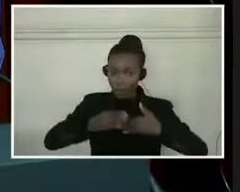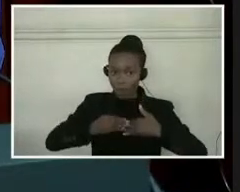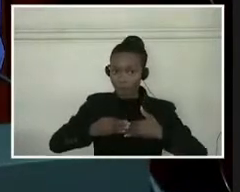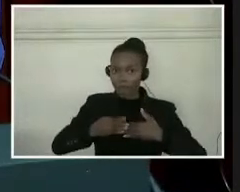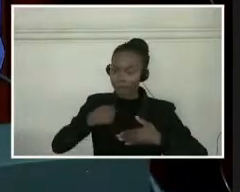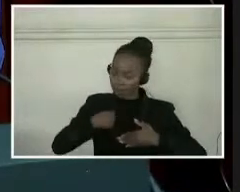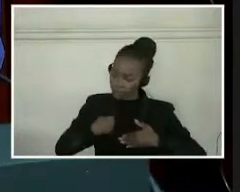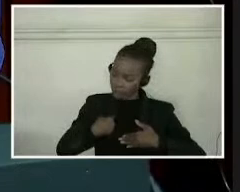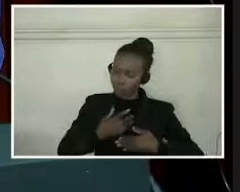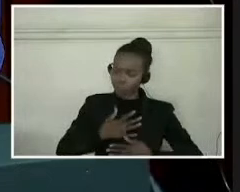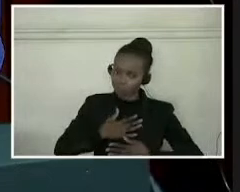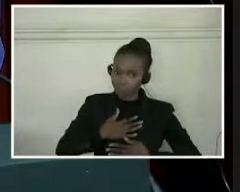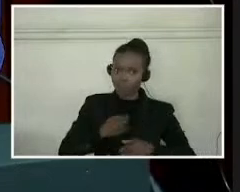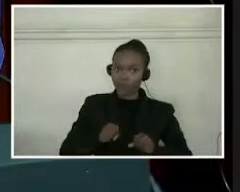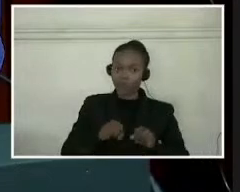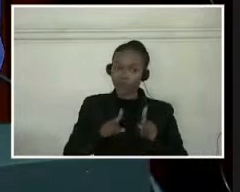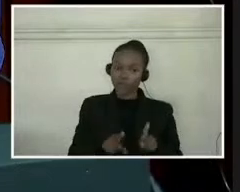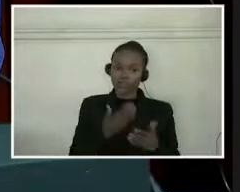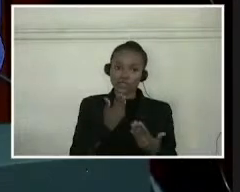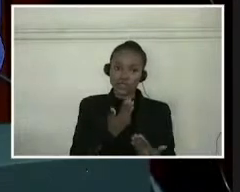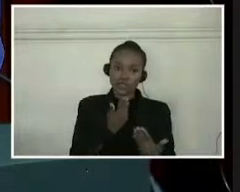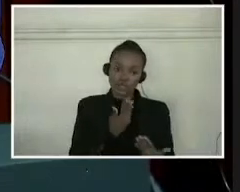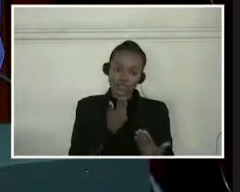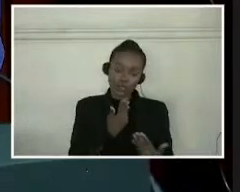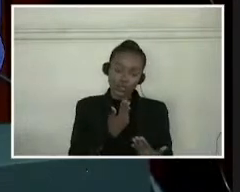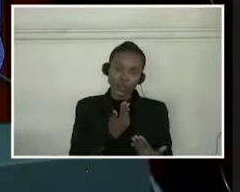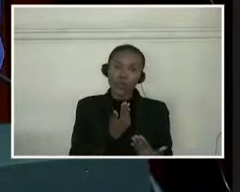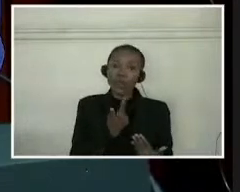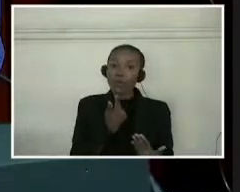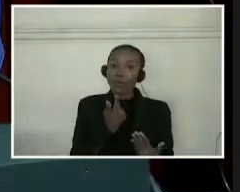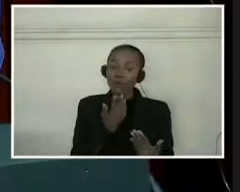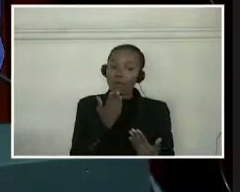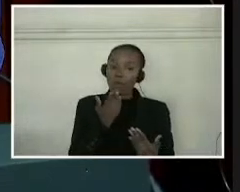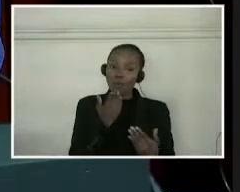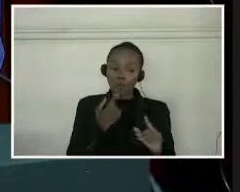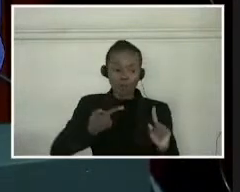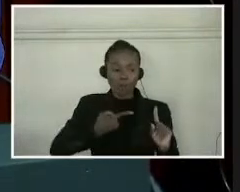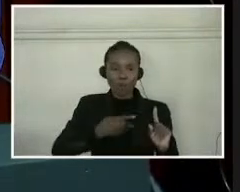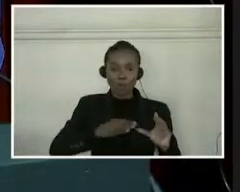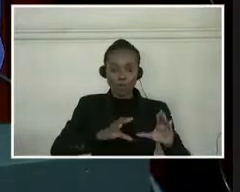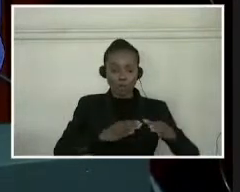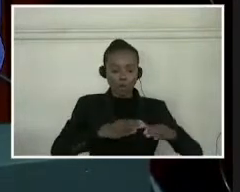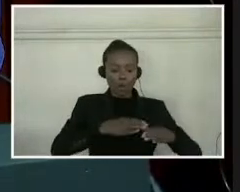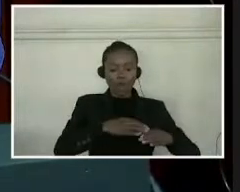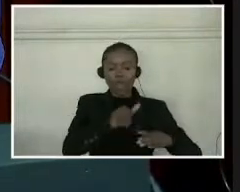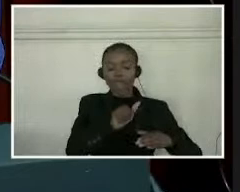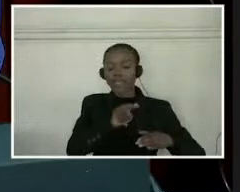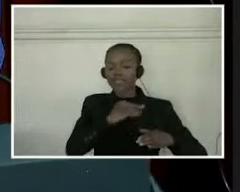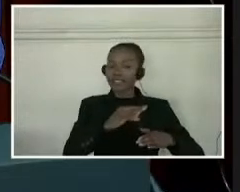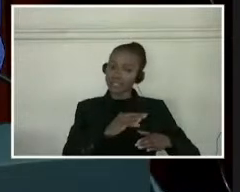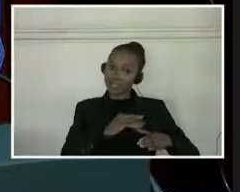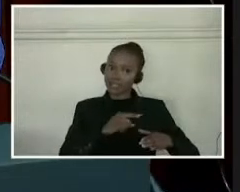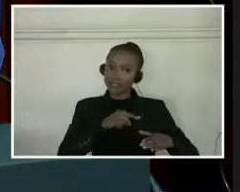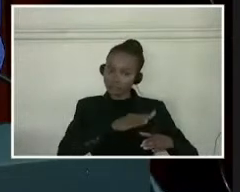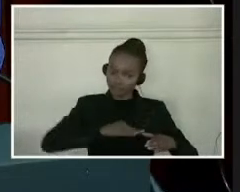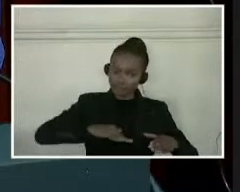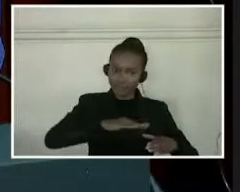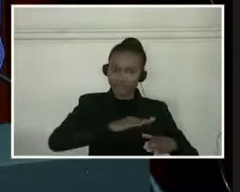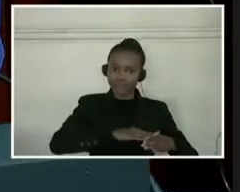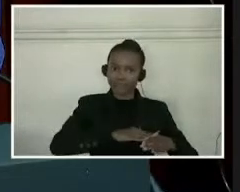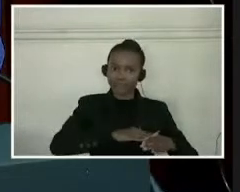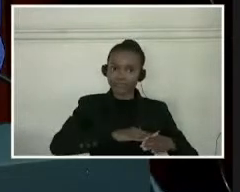this opportunity to thank the african national congress um but we see and the honorable premier